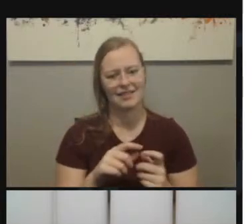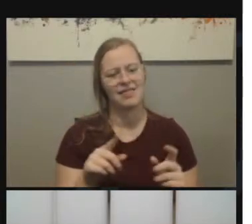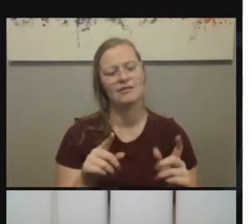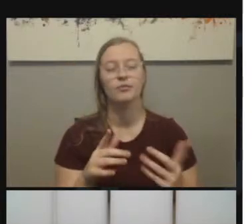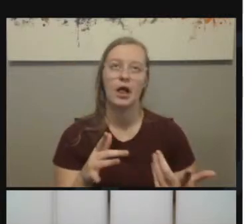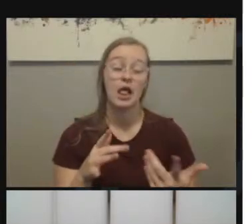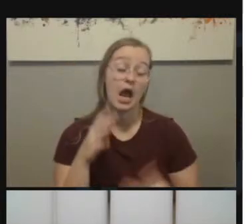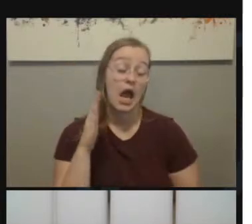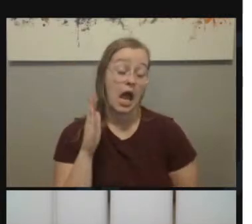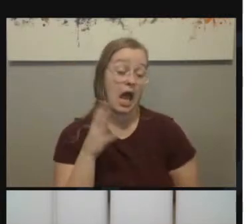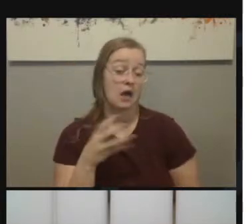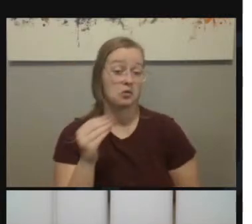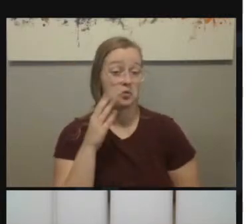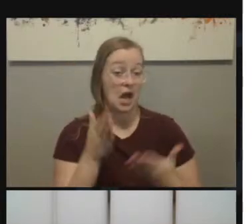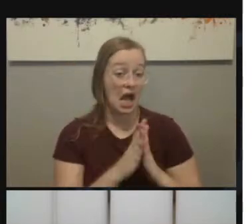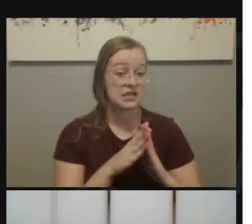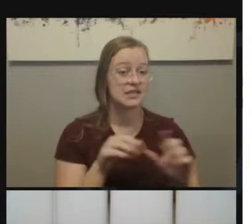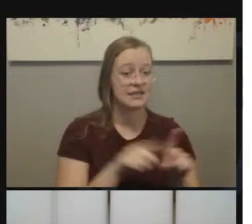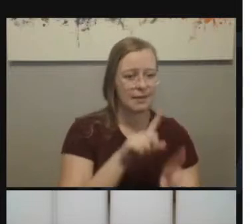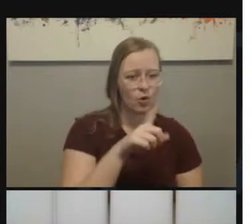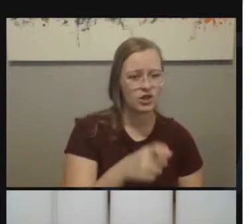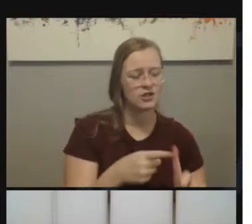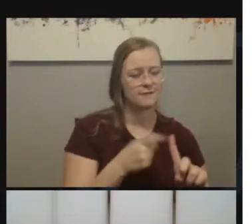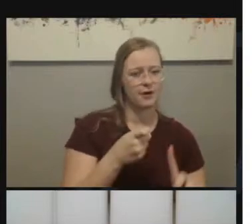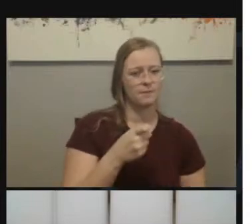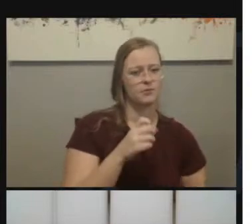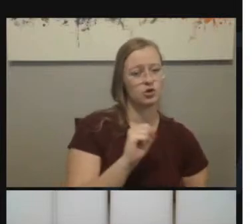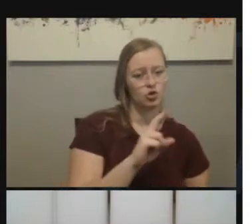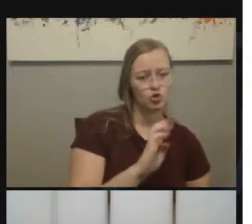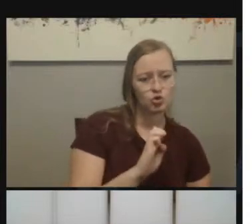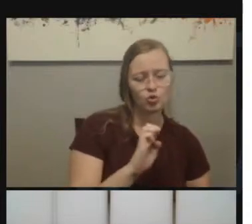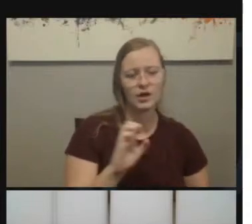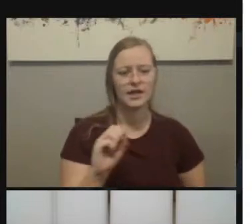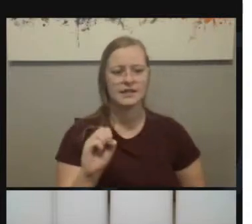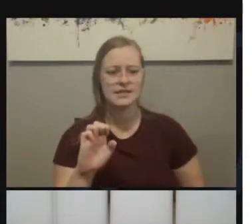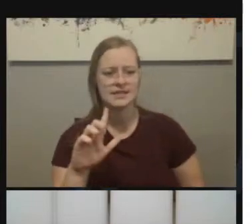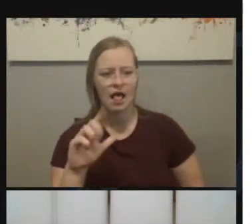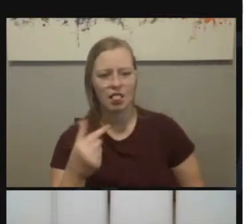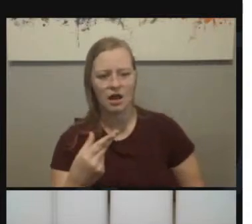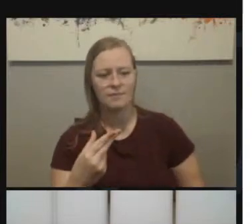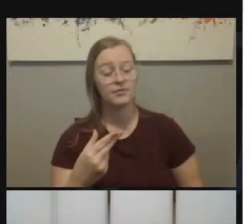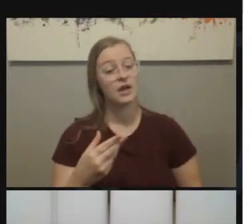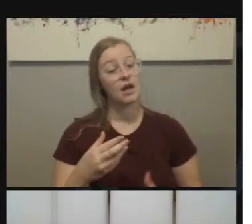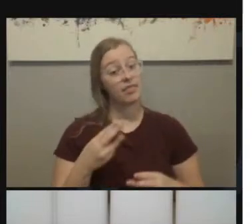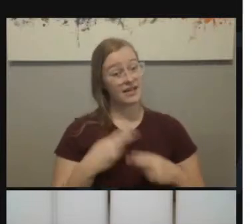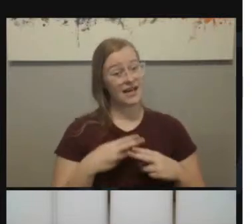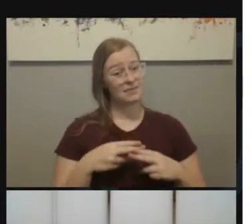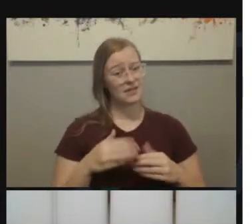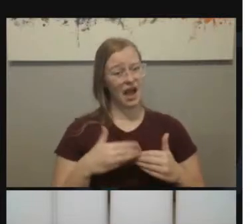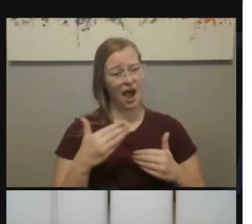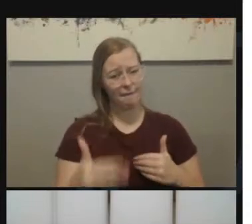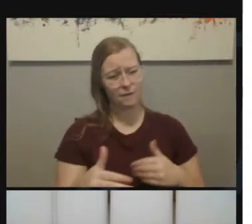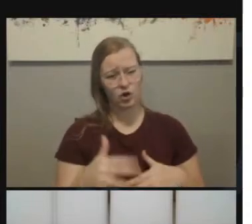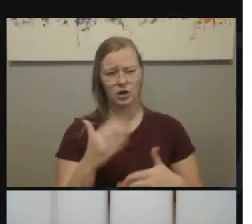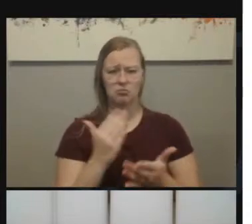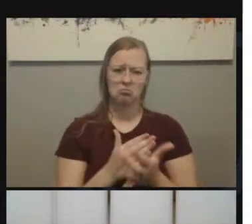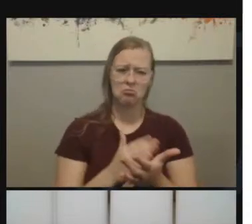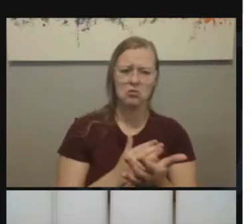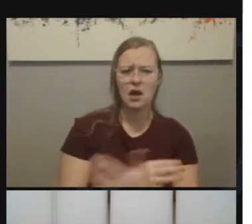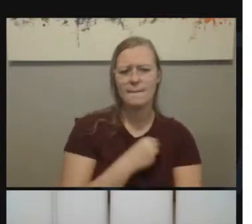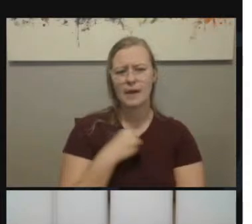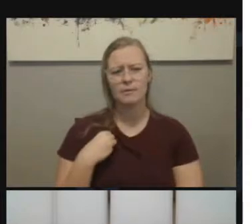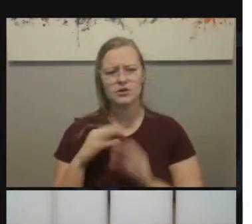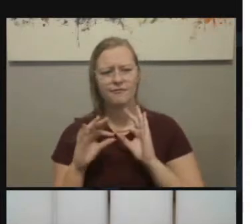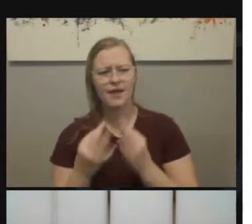questions of Sioux and Selah. The names that come afterward, members of their family line